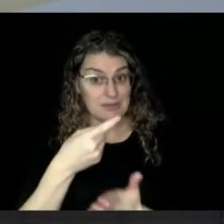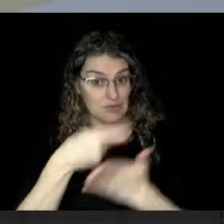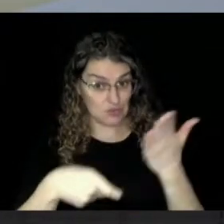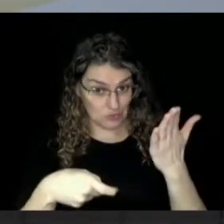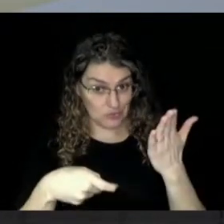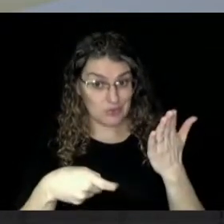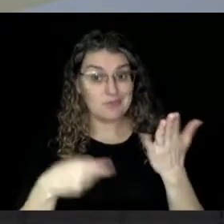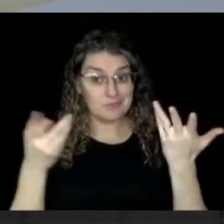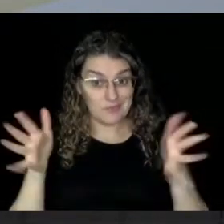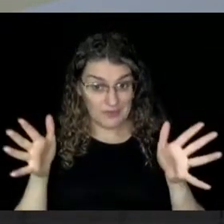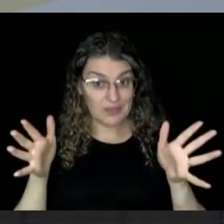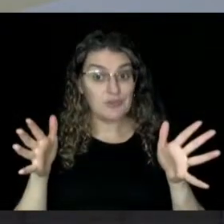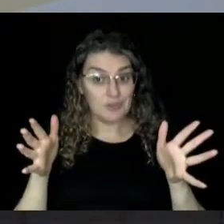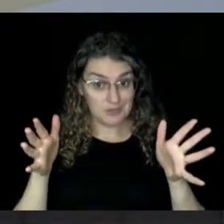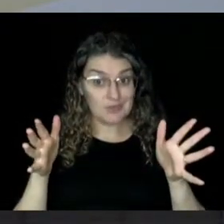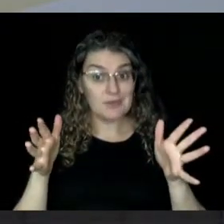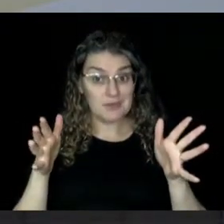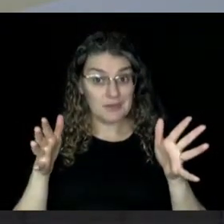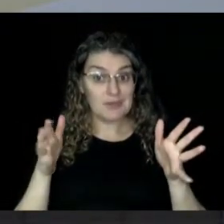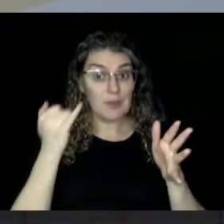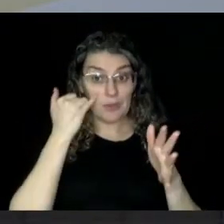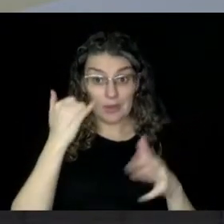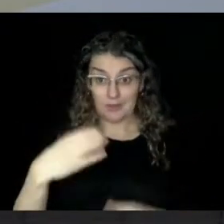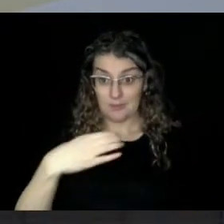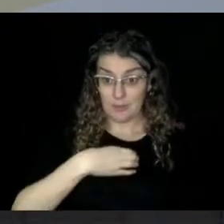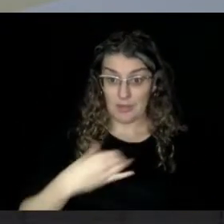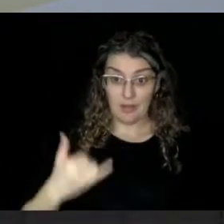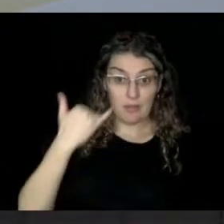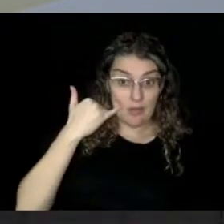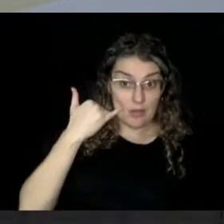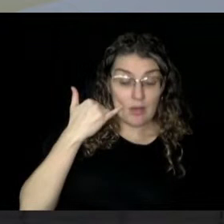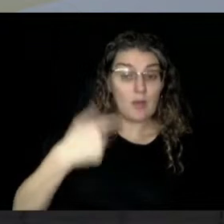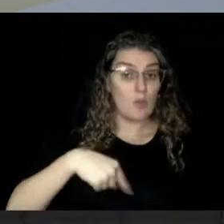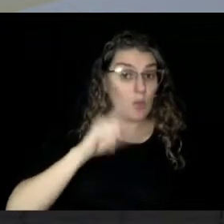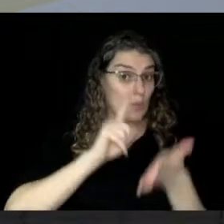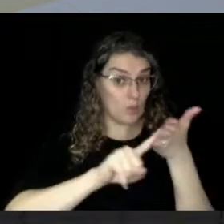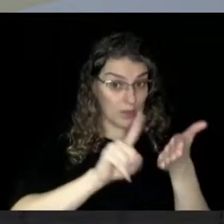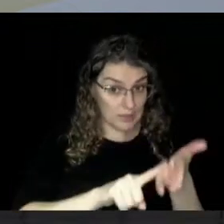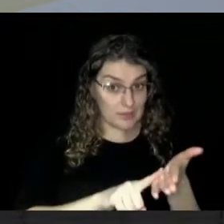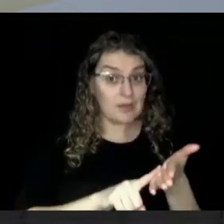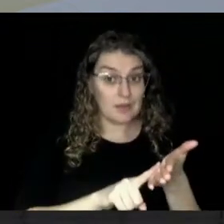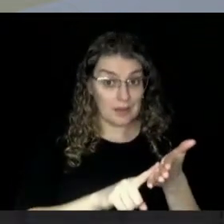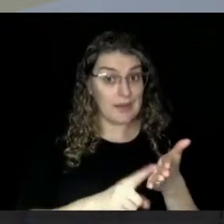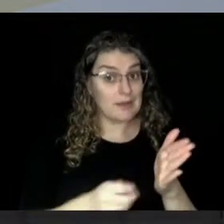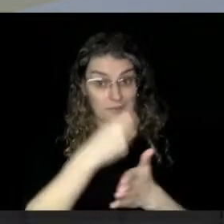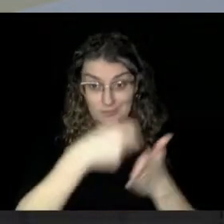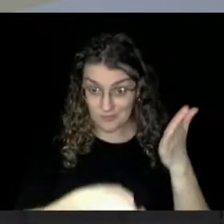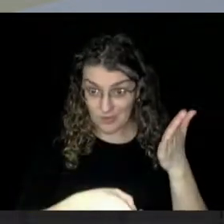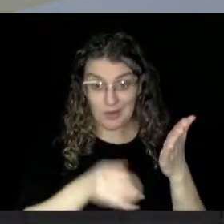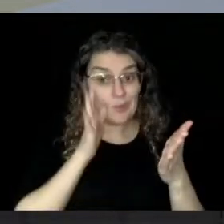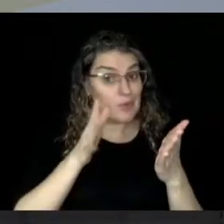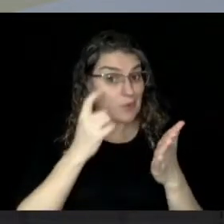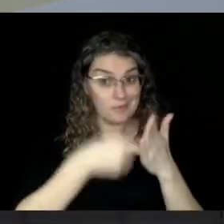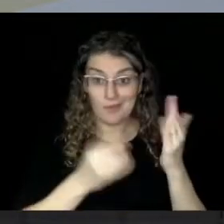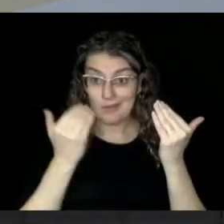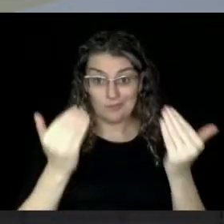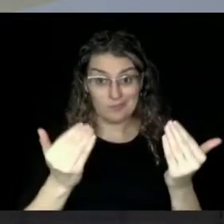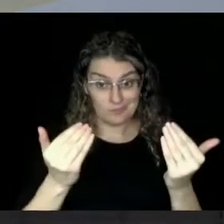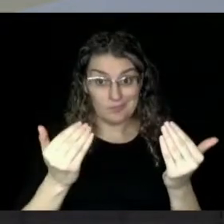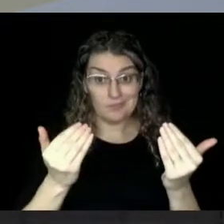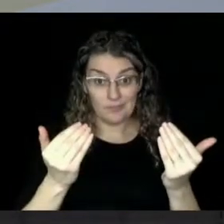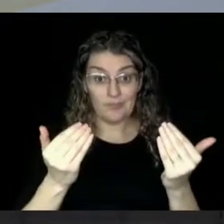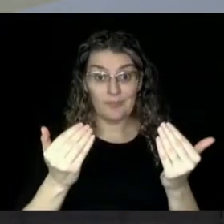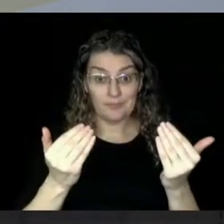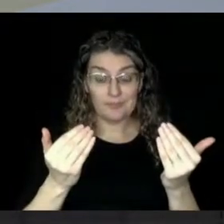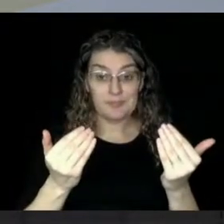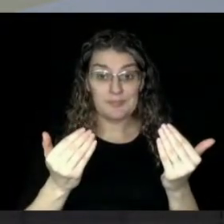these complaints are followed up. There's warnings that are issued, and then charges laid